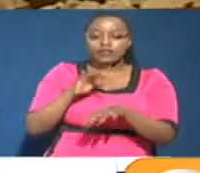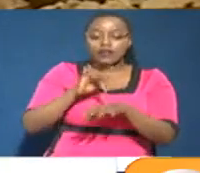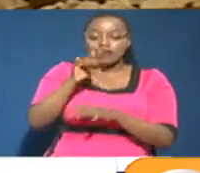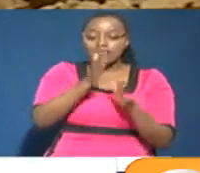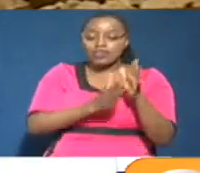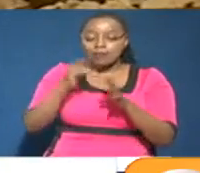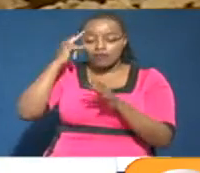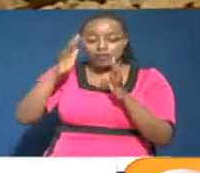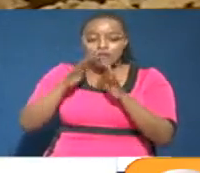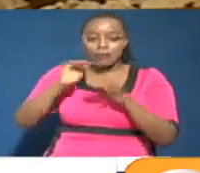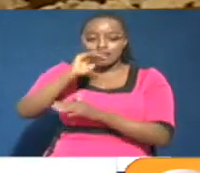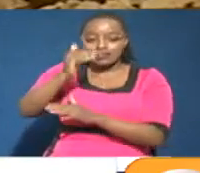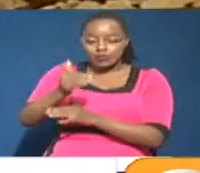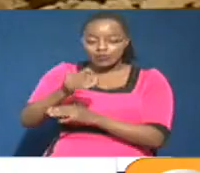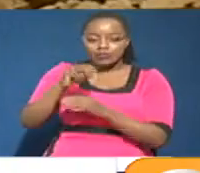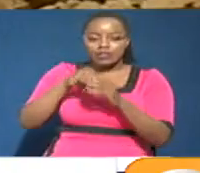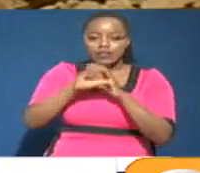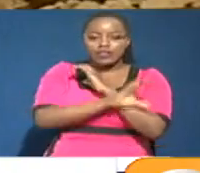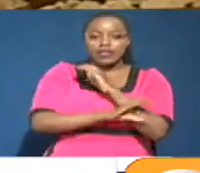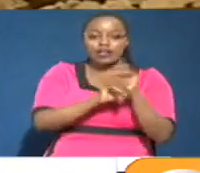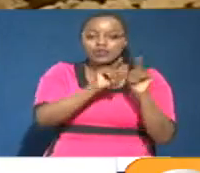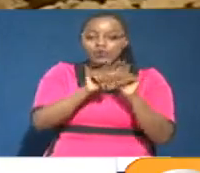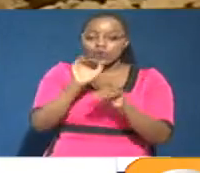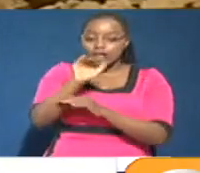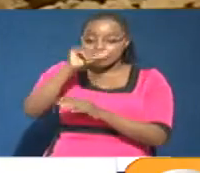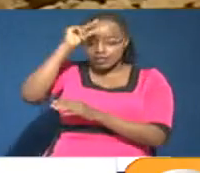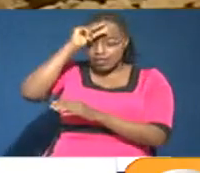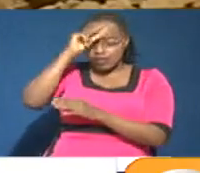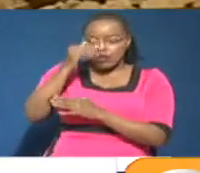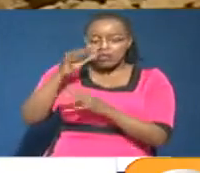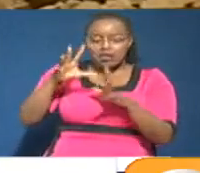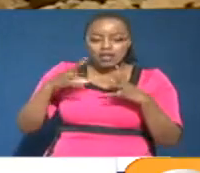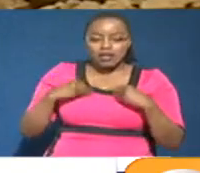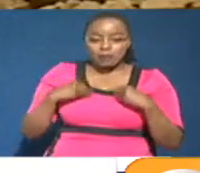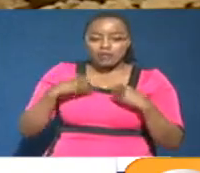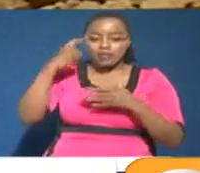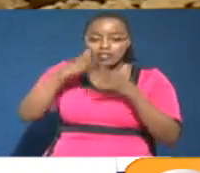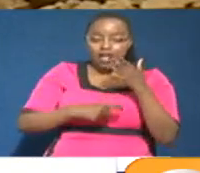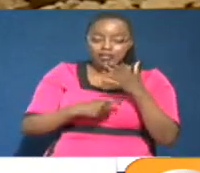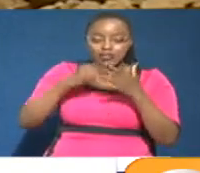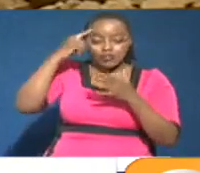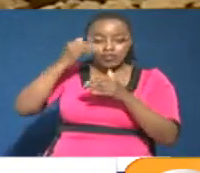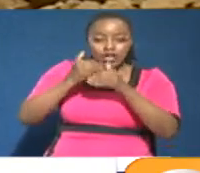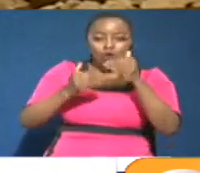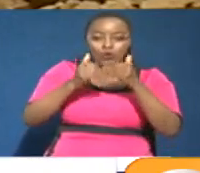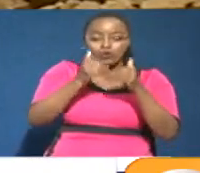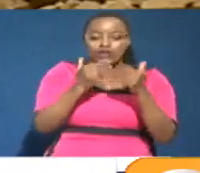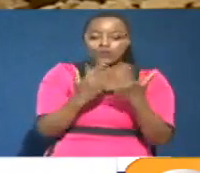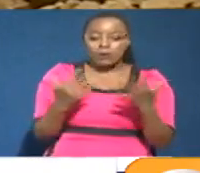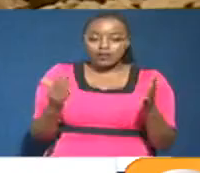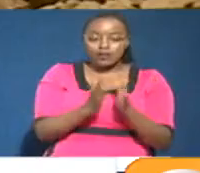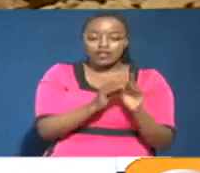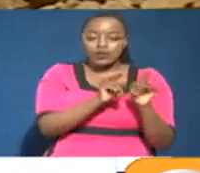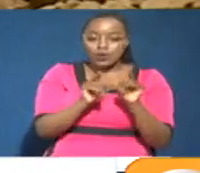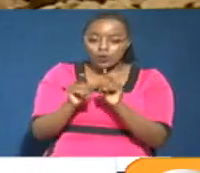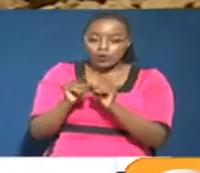the planning of major cities in the country. They're also appealing to the government to consider adopting tax concessions on construction materials, as